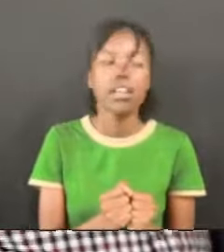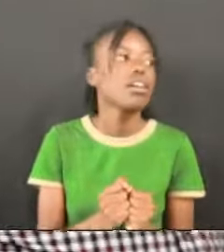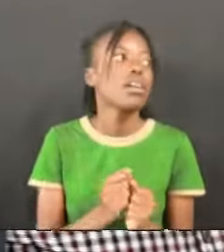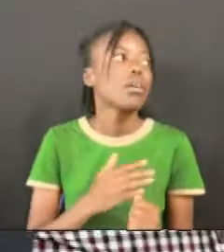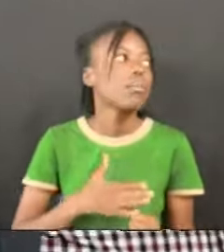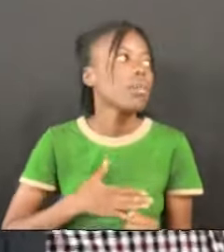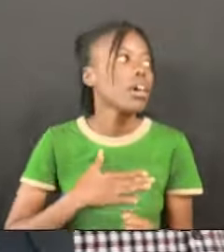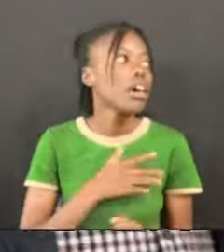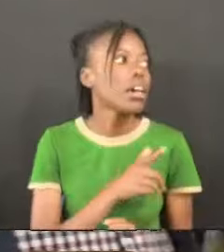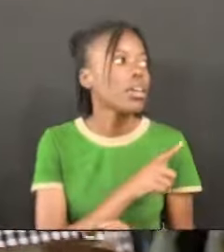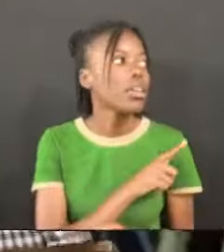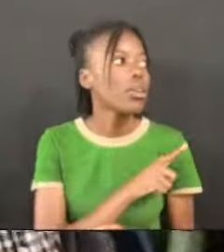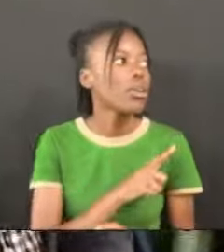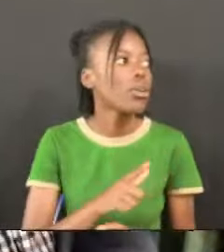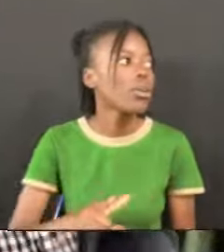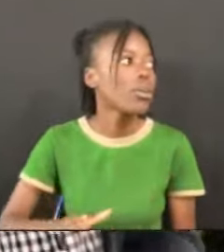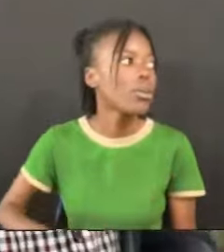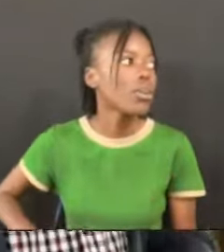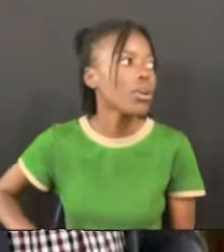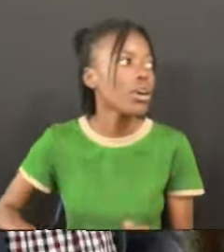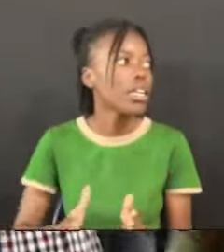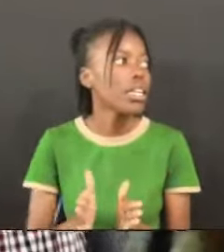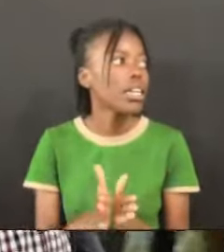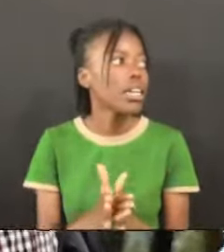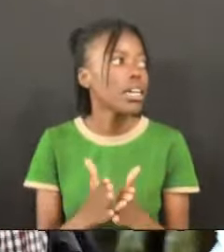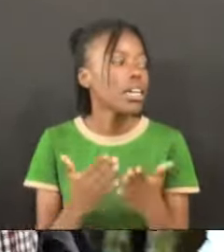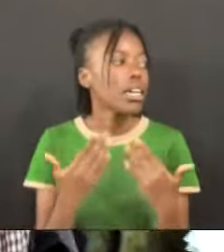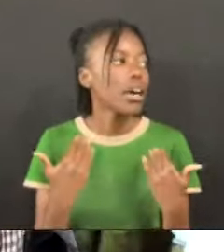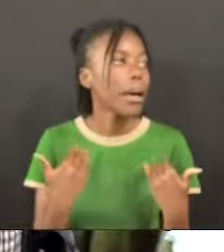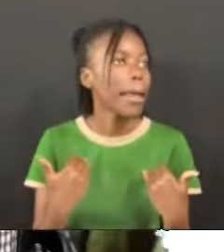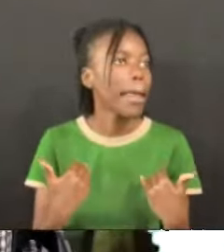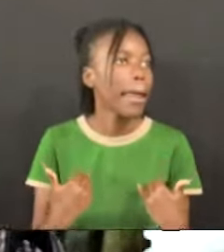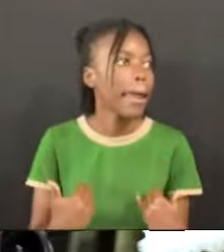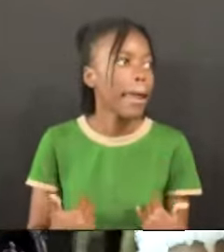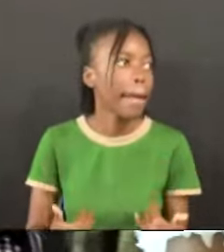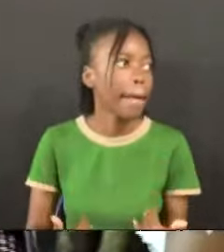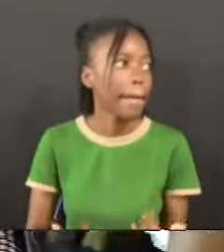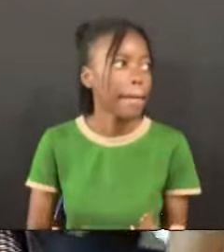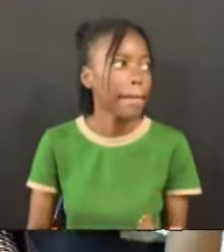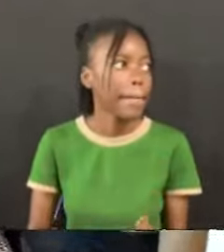together, my Lord.